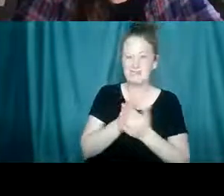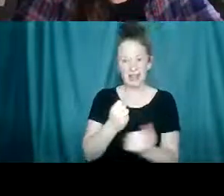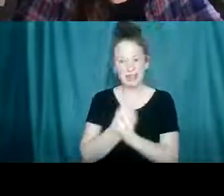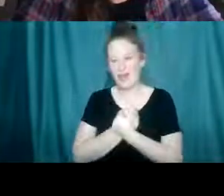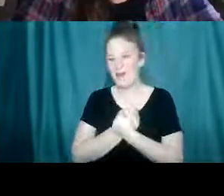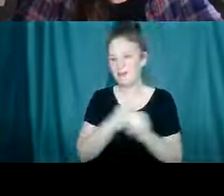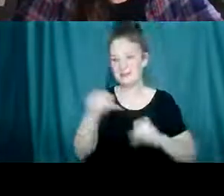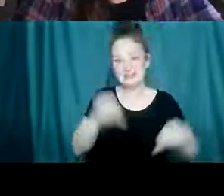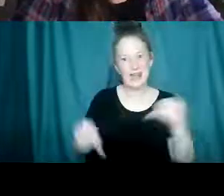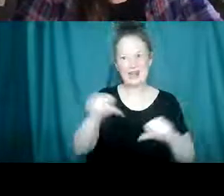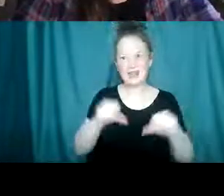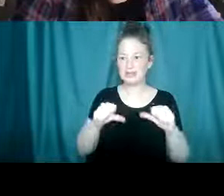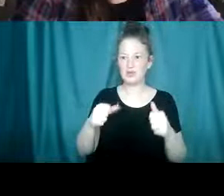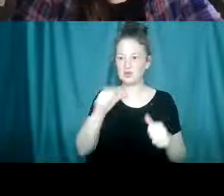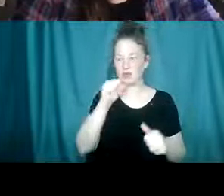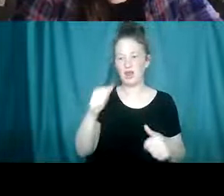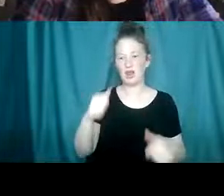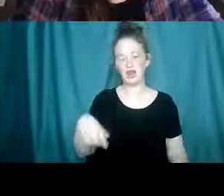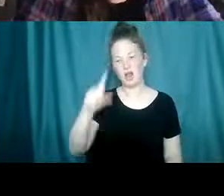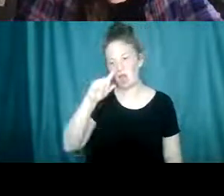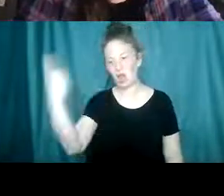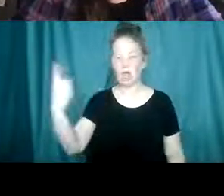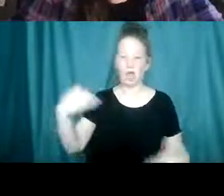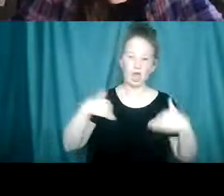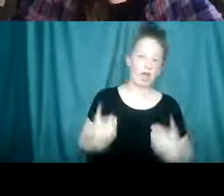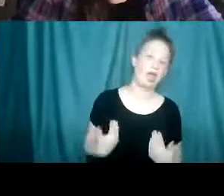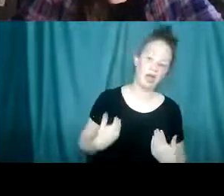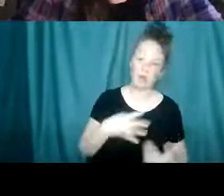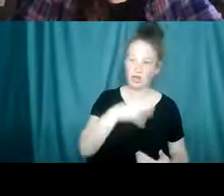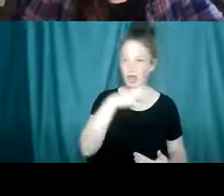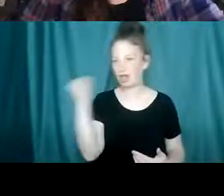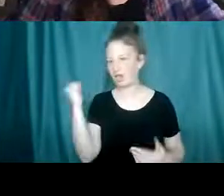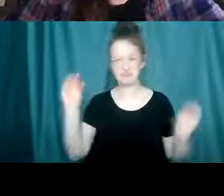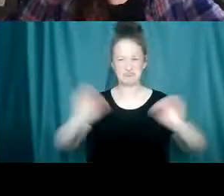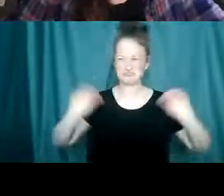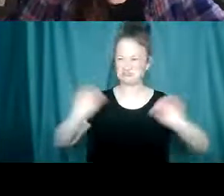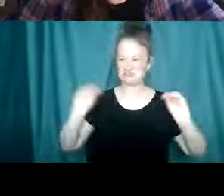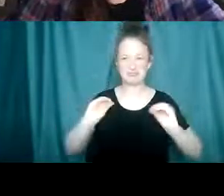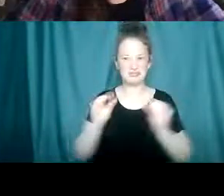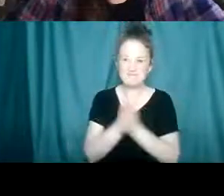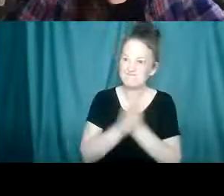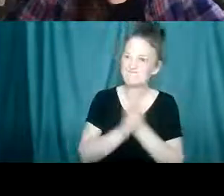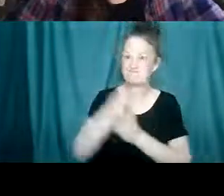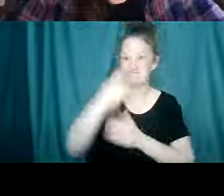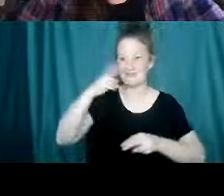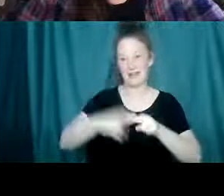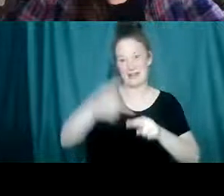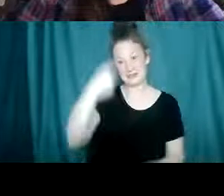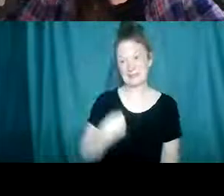that it's not a tiring job. I never felt really fed up or annoyed by my job. It's really fun for